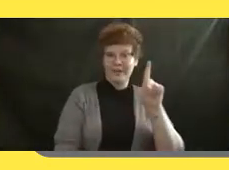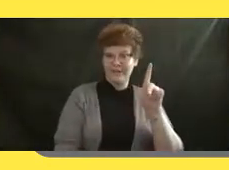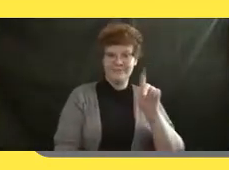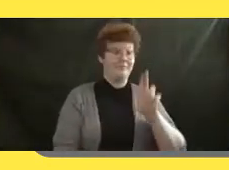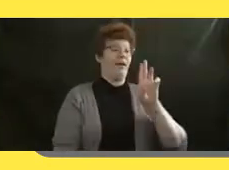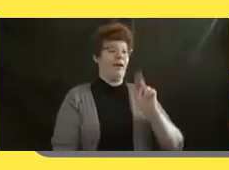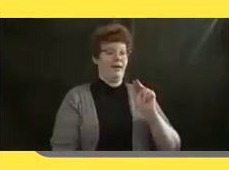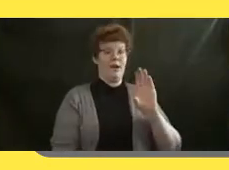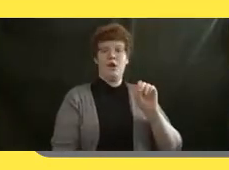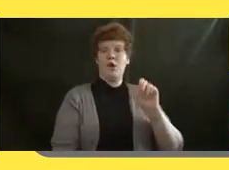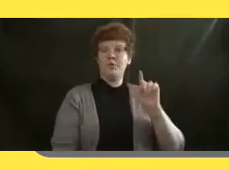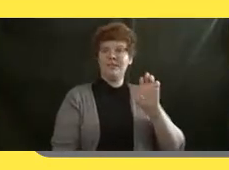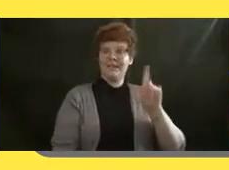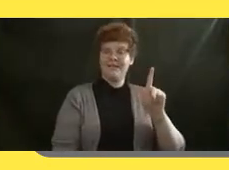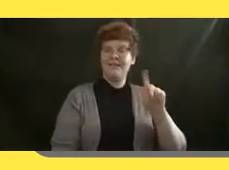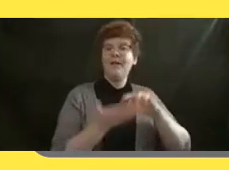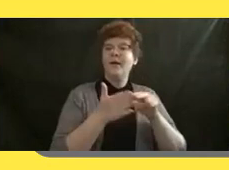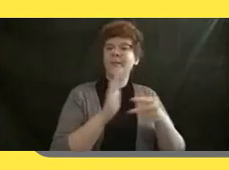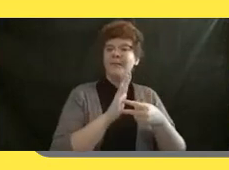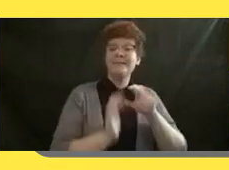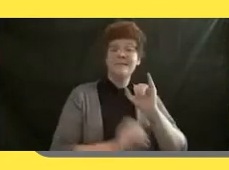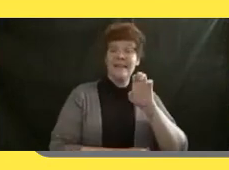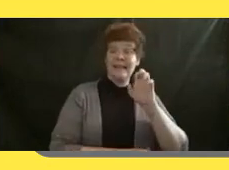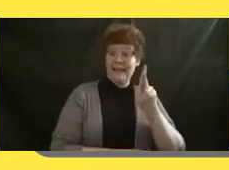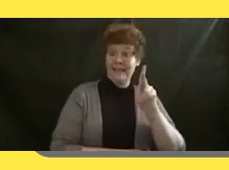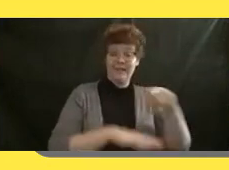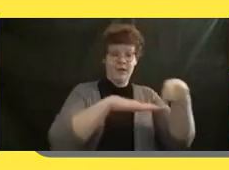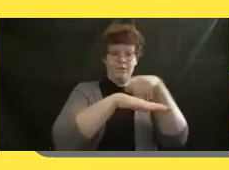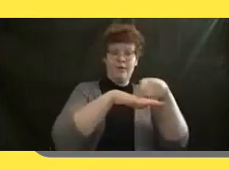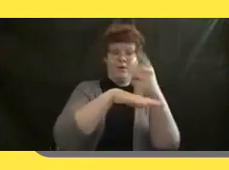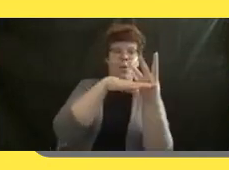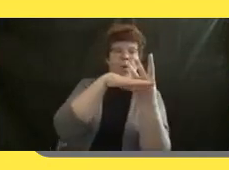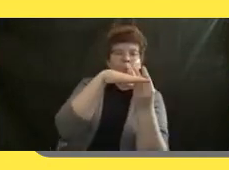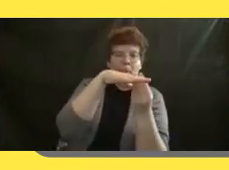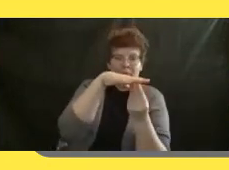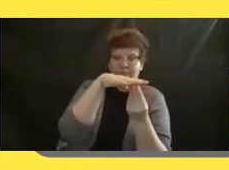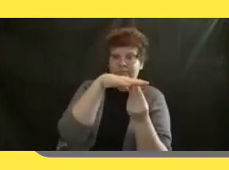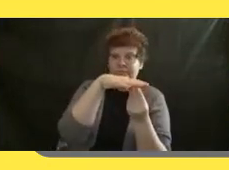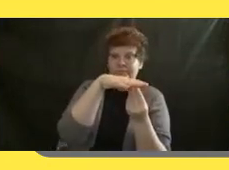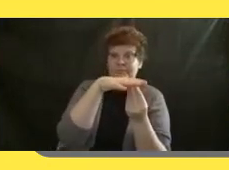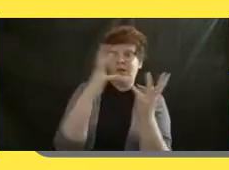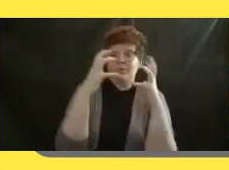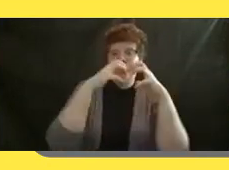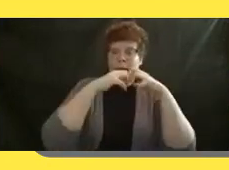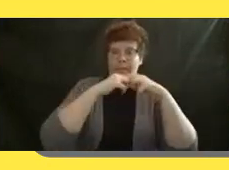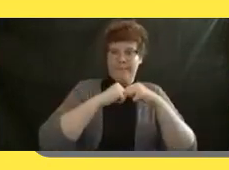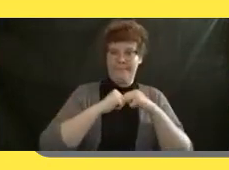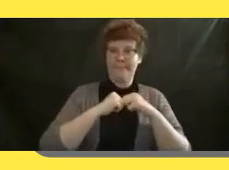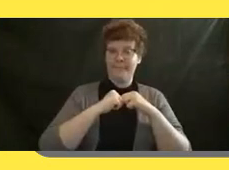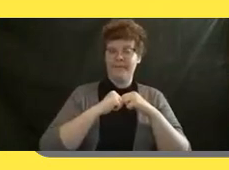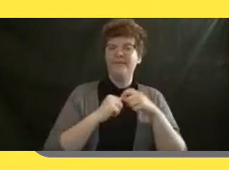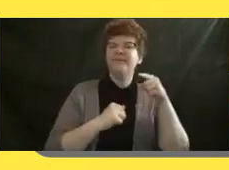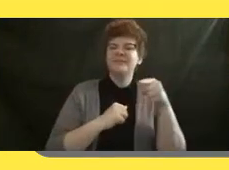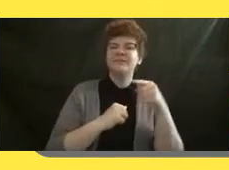and it absorbs more of that ink, and you get a darker less